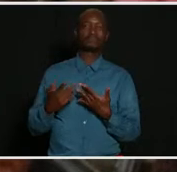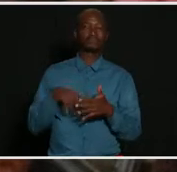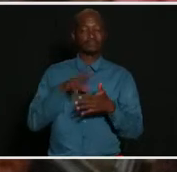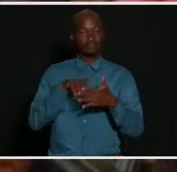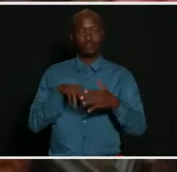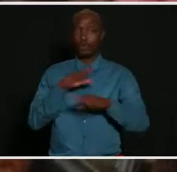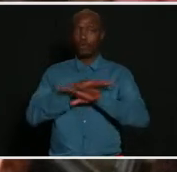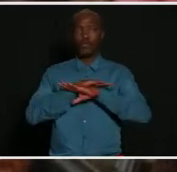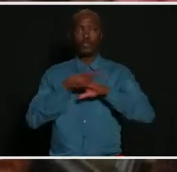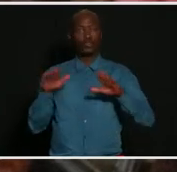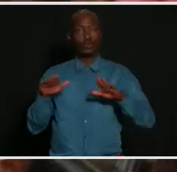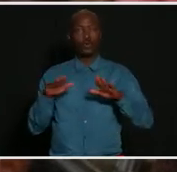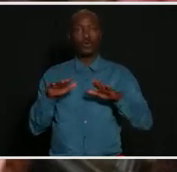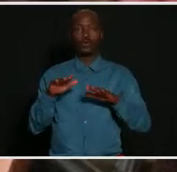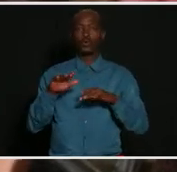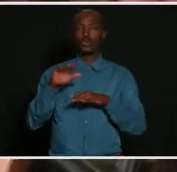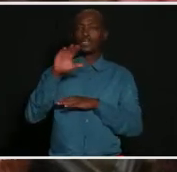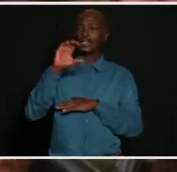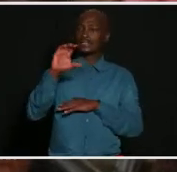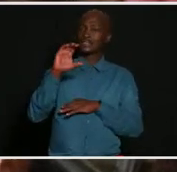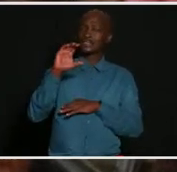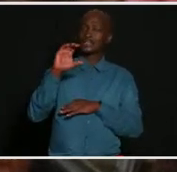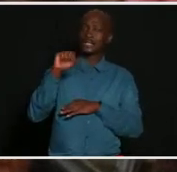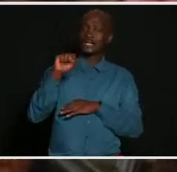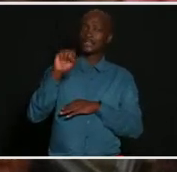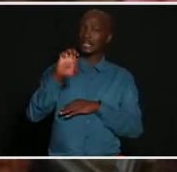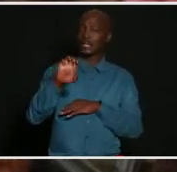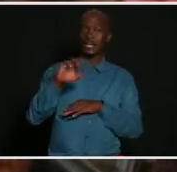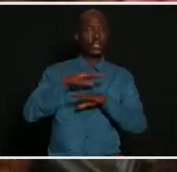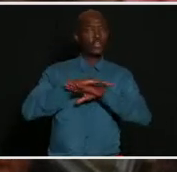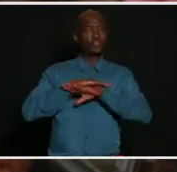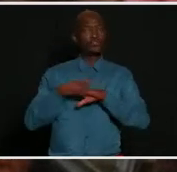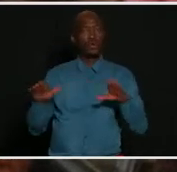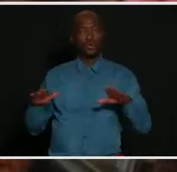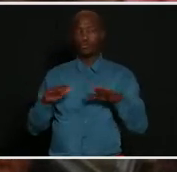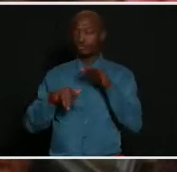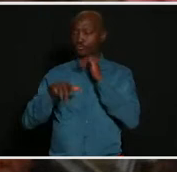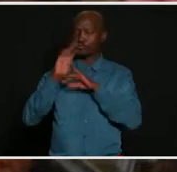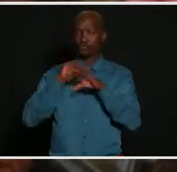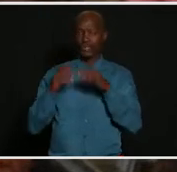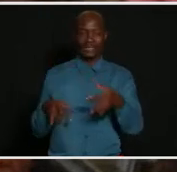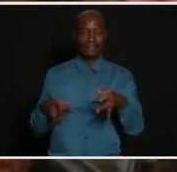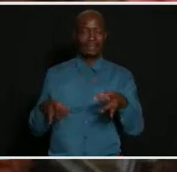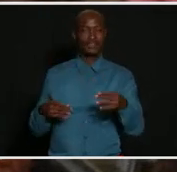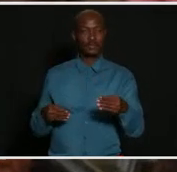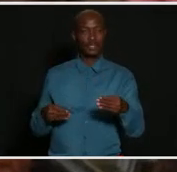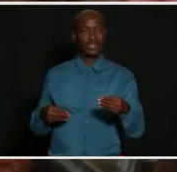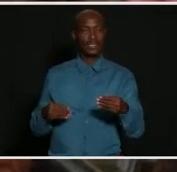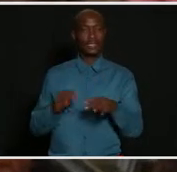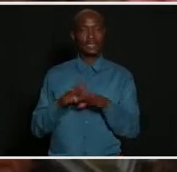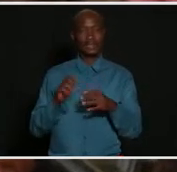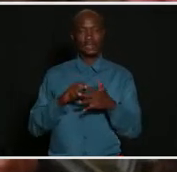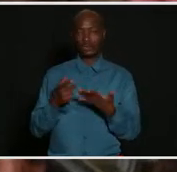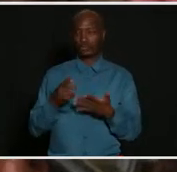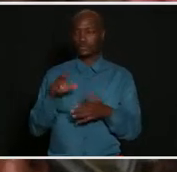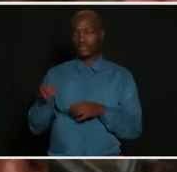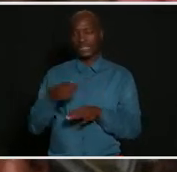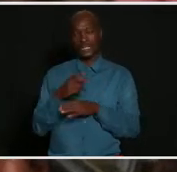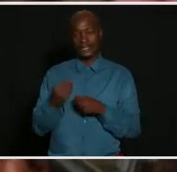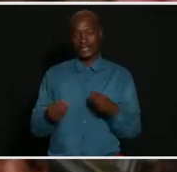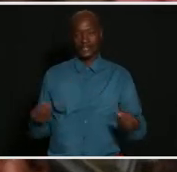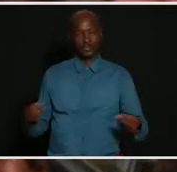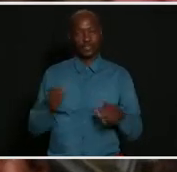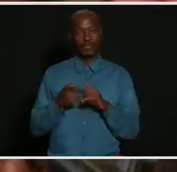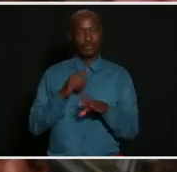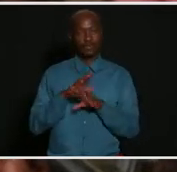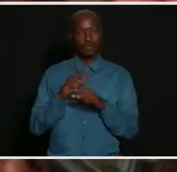no to the CSE no to learning material which would Rob the children of this country of